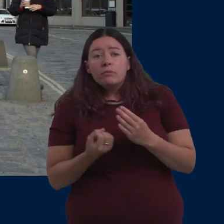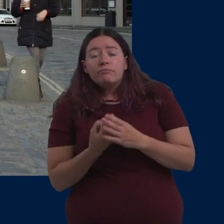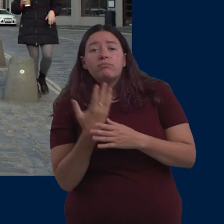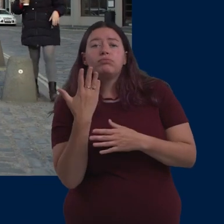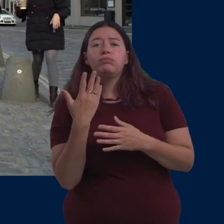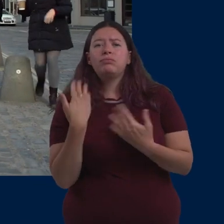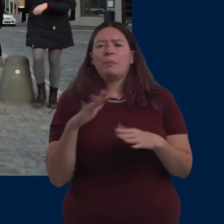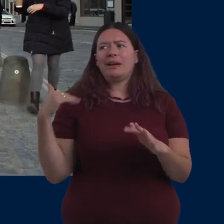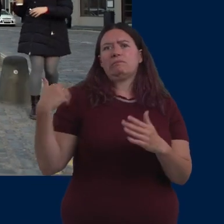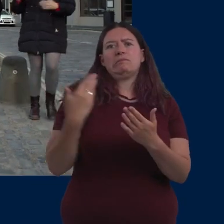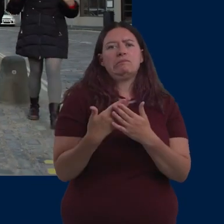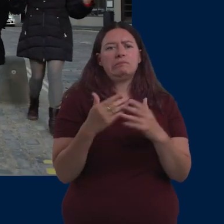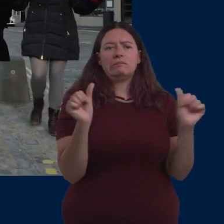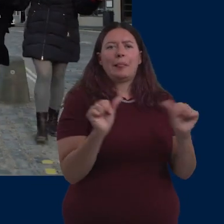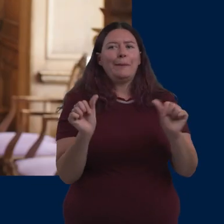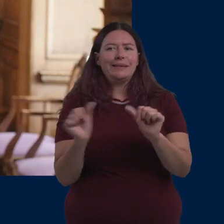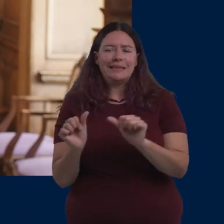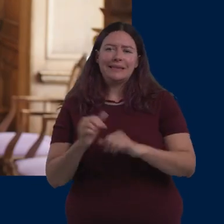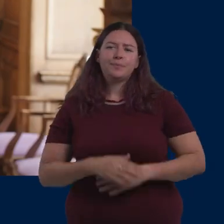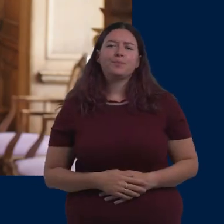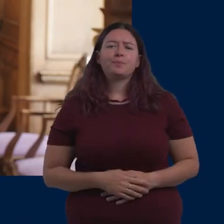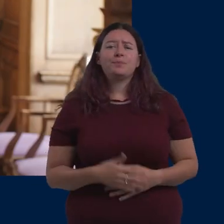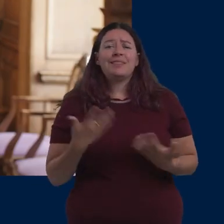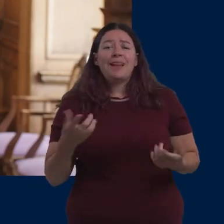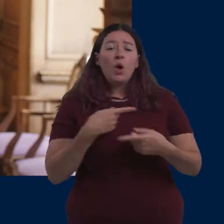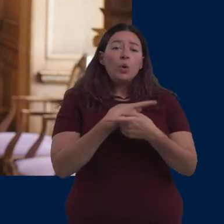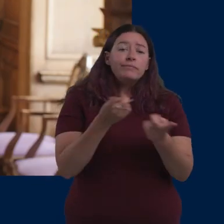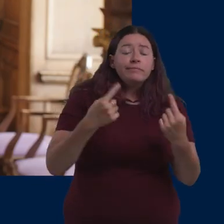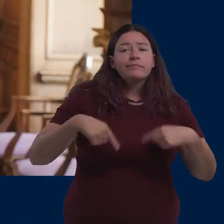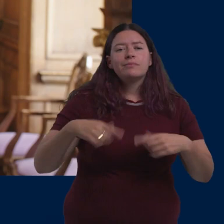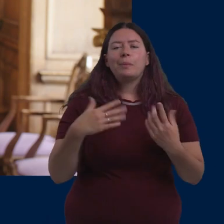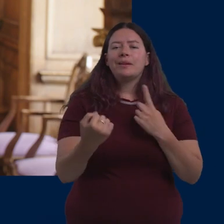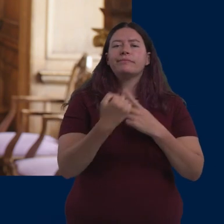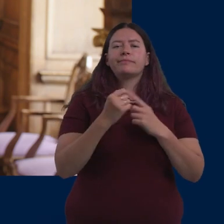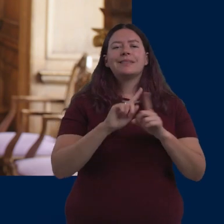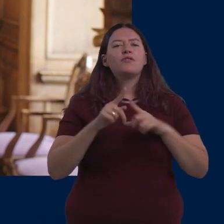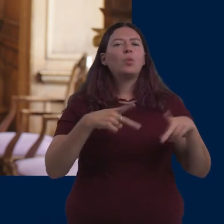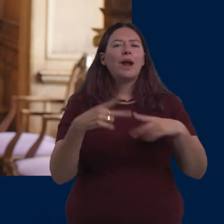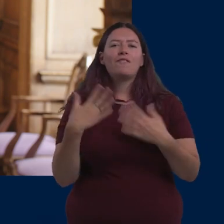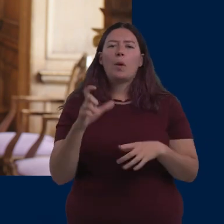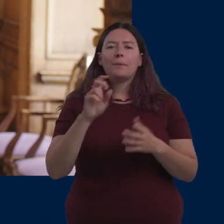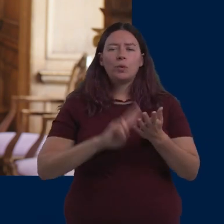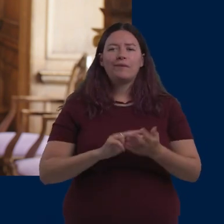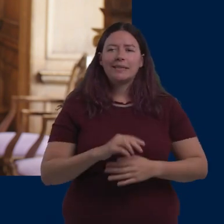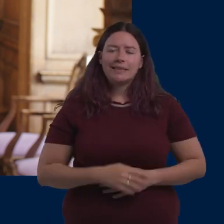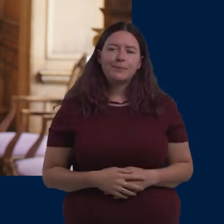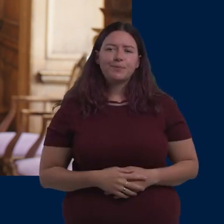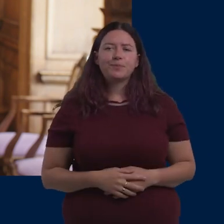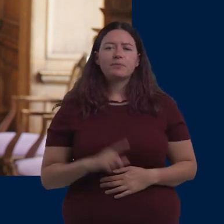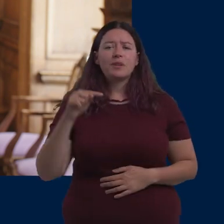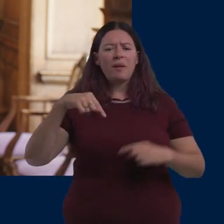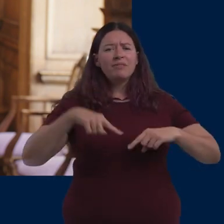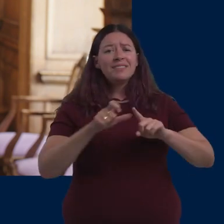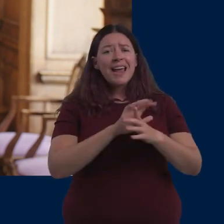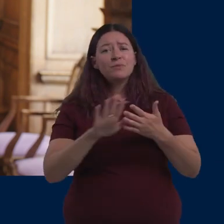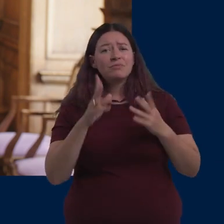many months of limitations on our lives. Now, we've all been affected by the impact of COVID in different ways. But here in